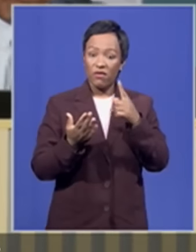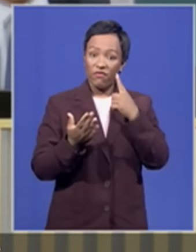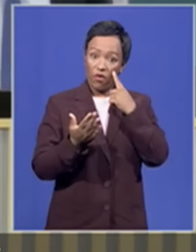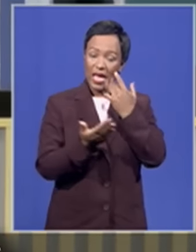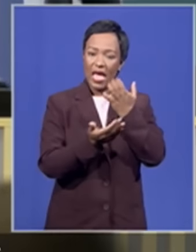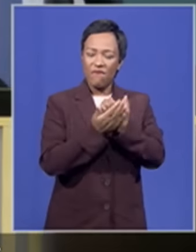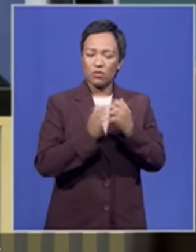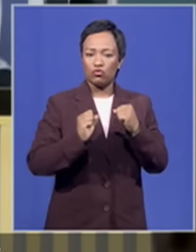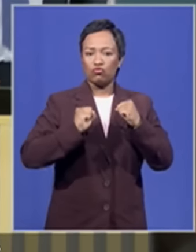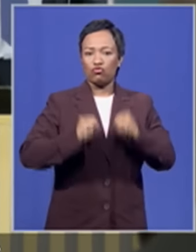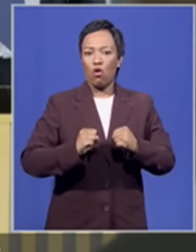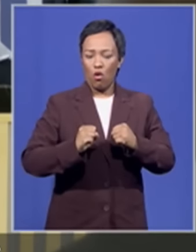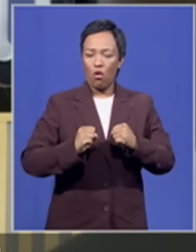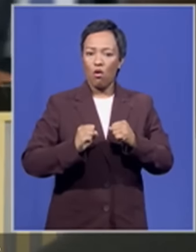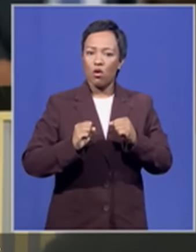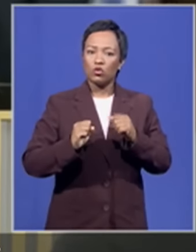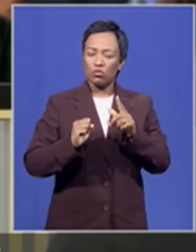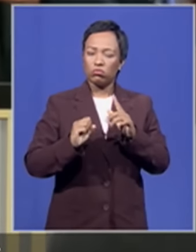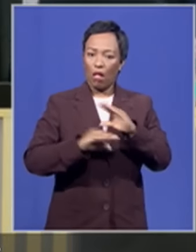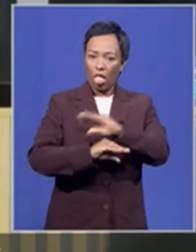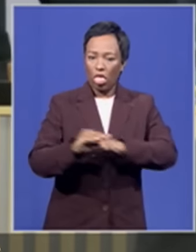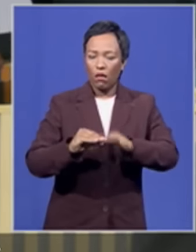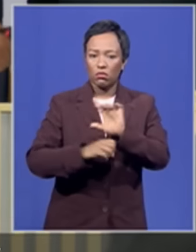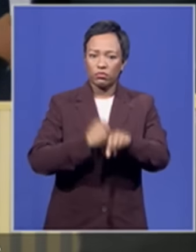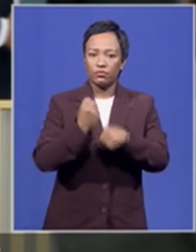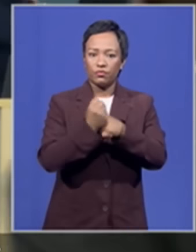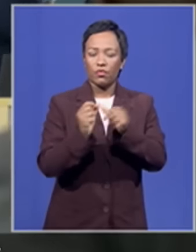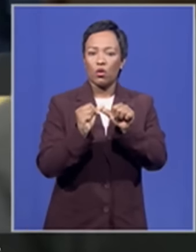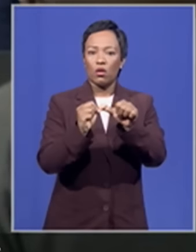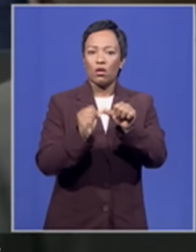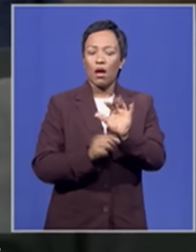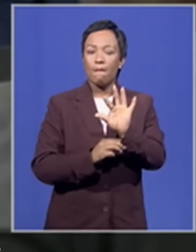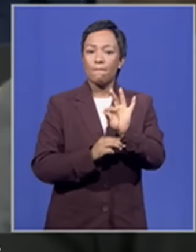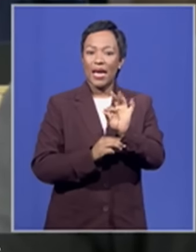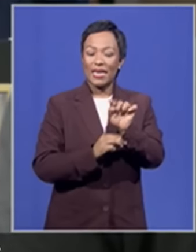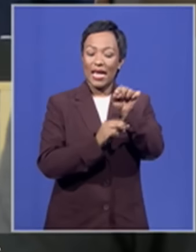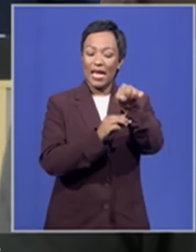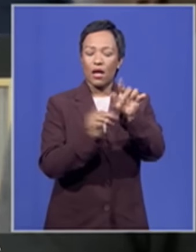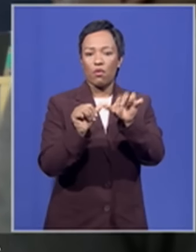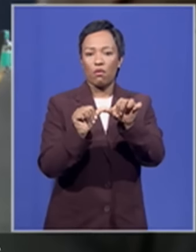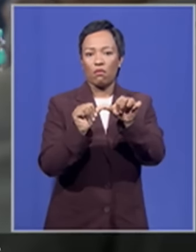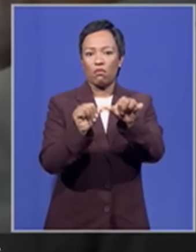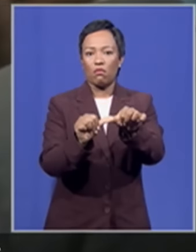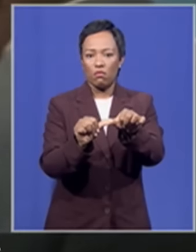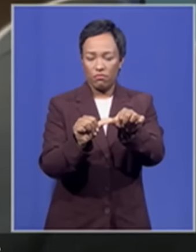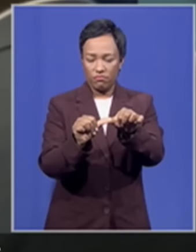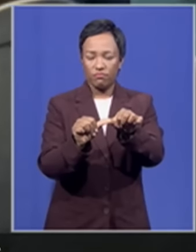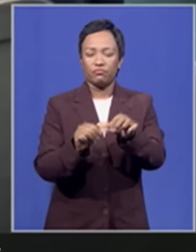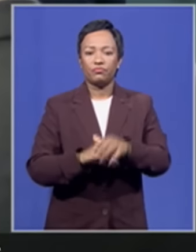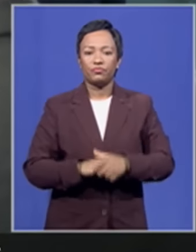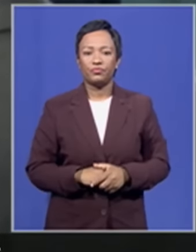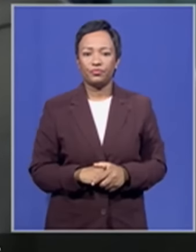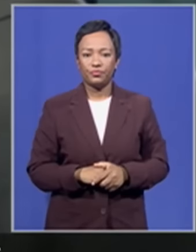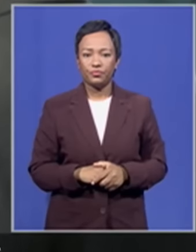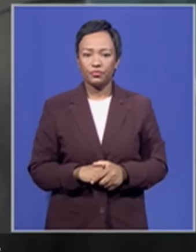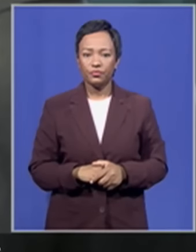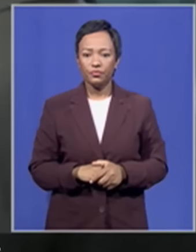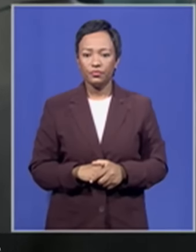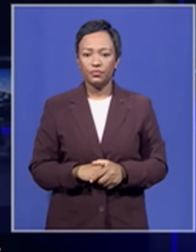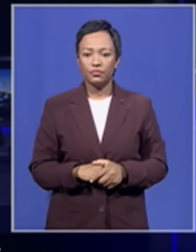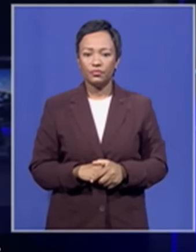netefatsa menyenyetsi. Komishene e tla boela e dula ka Mantaha wa la 3 kgweding ya Pudungwana selemong se hodimo.